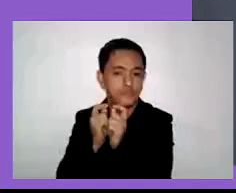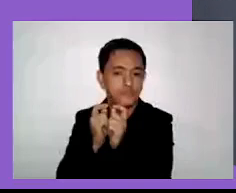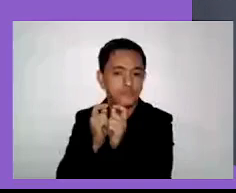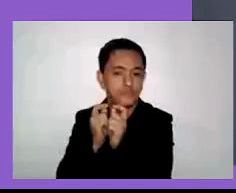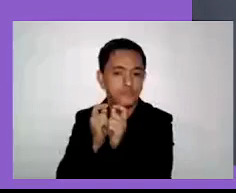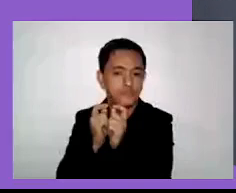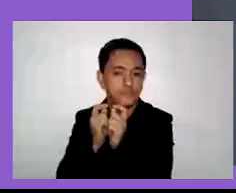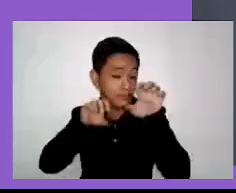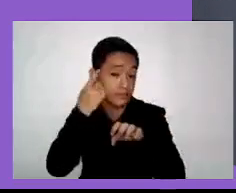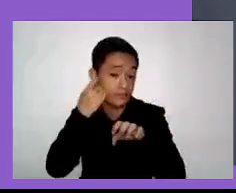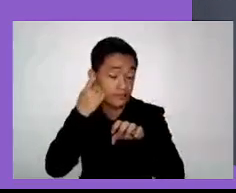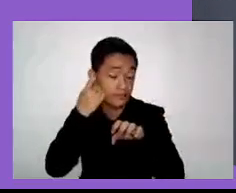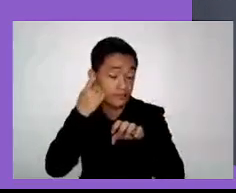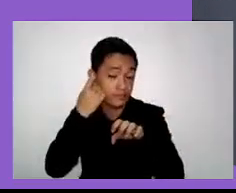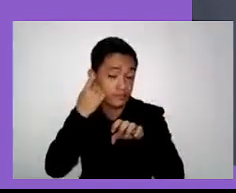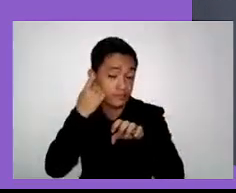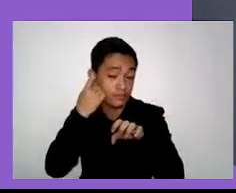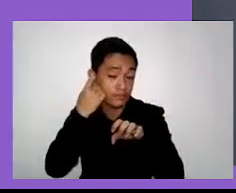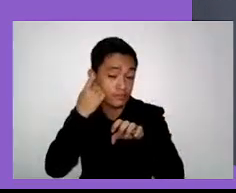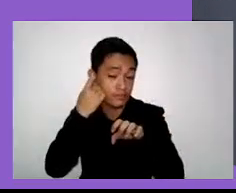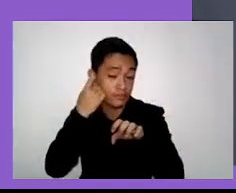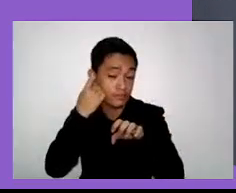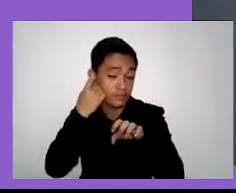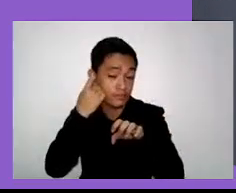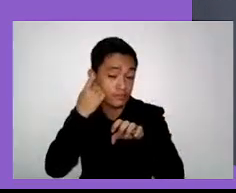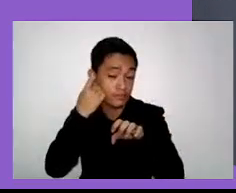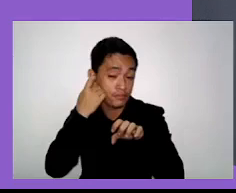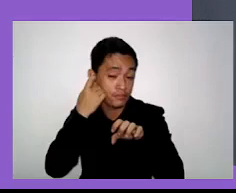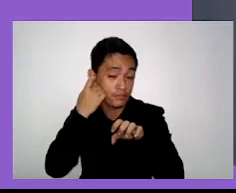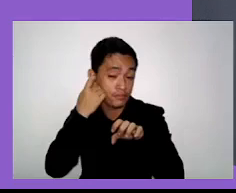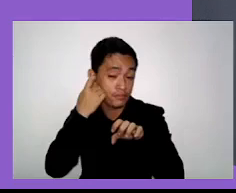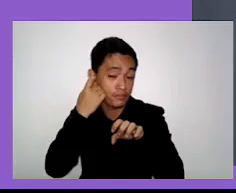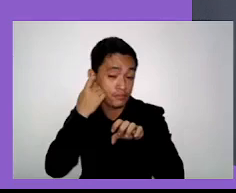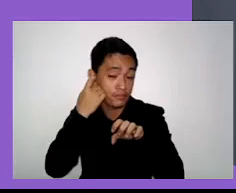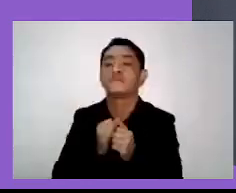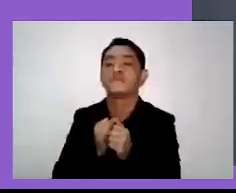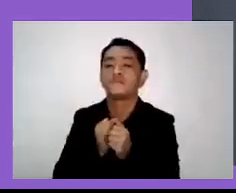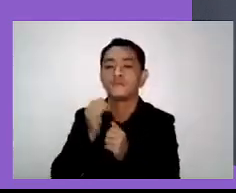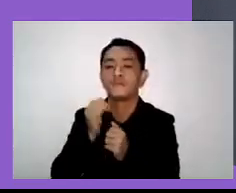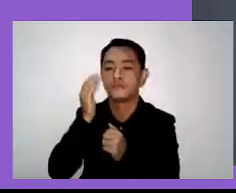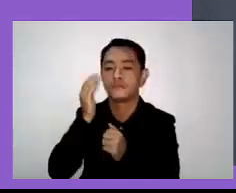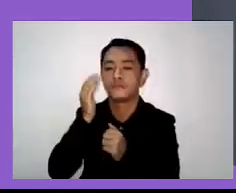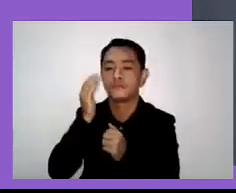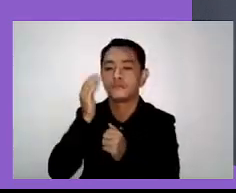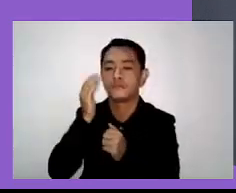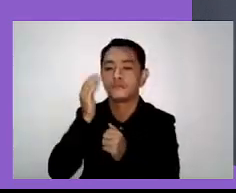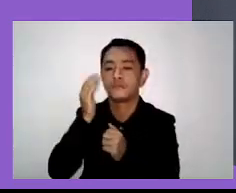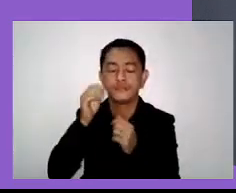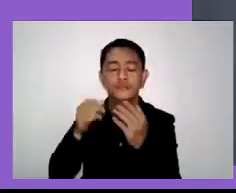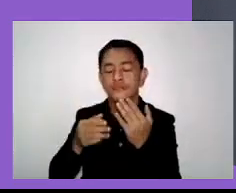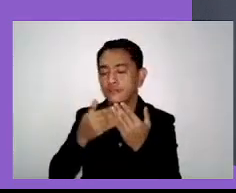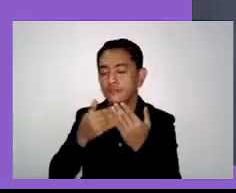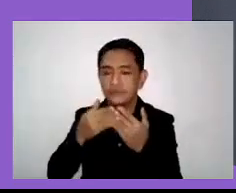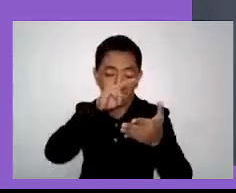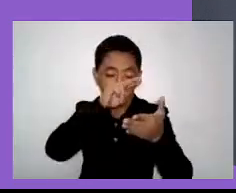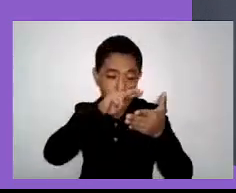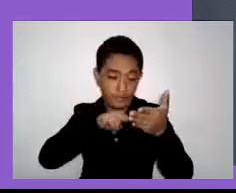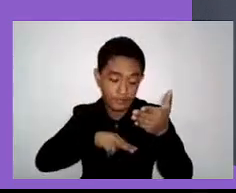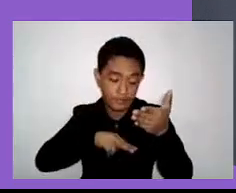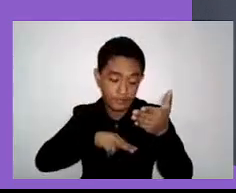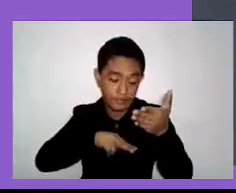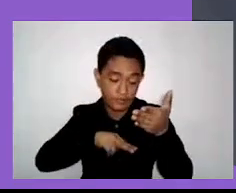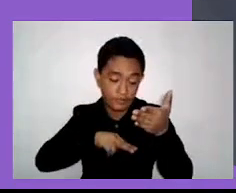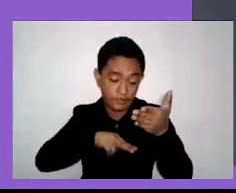does not always ensure comprehension, nor does by simply reading the text accurately.